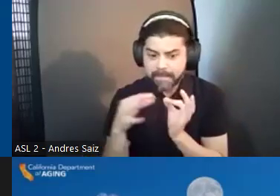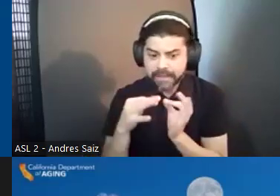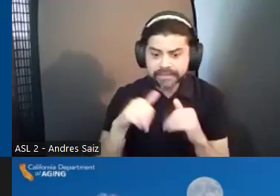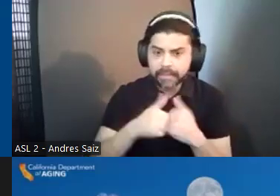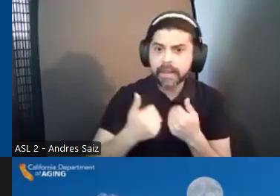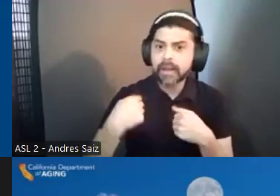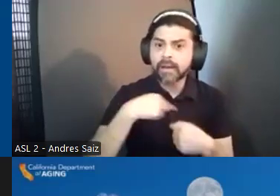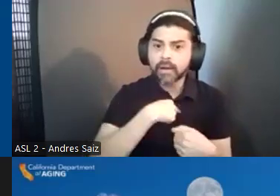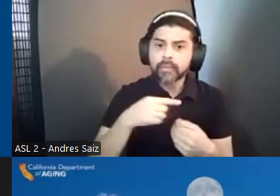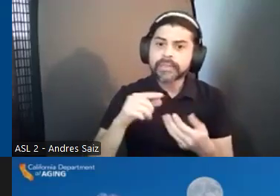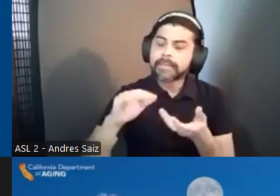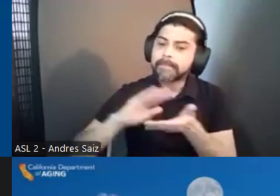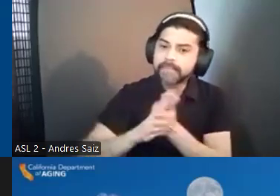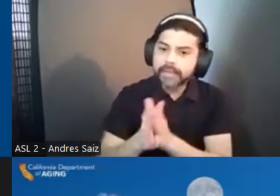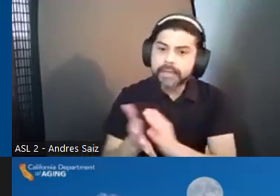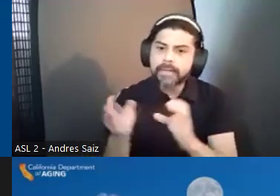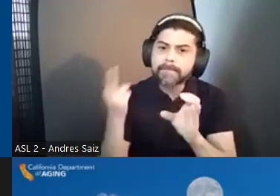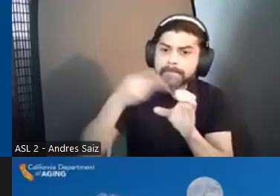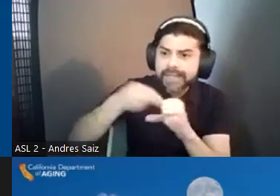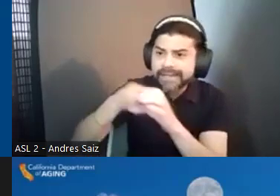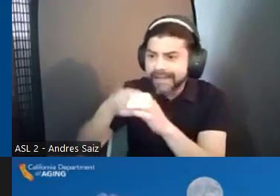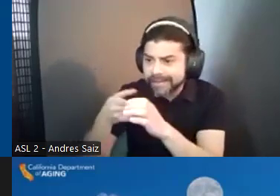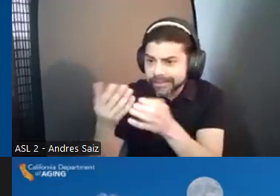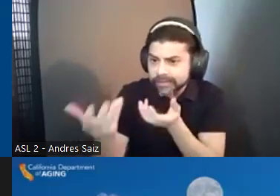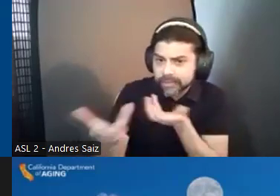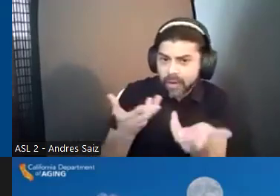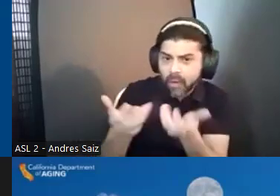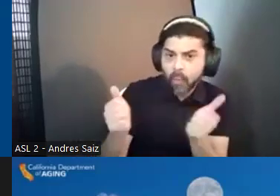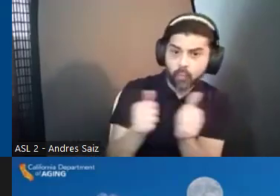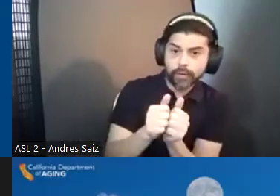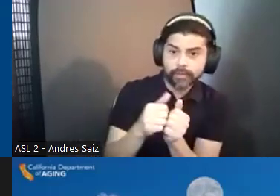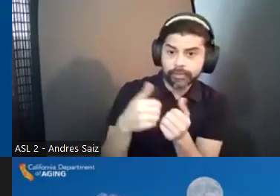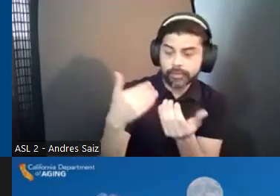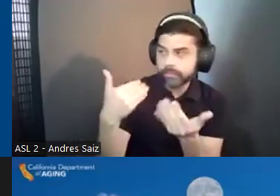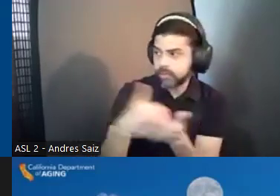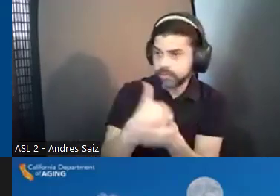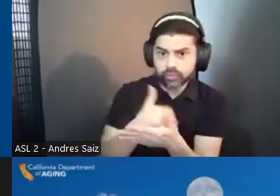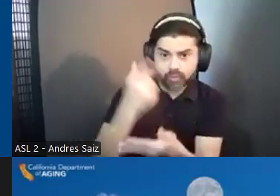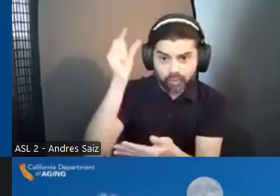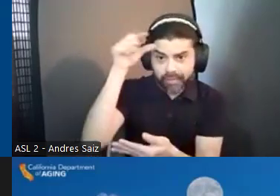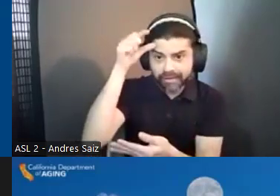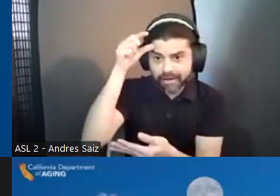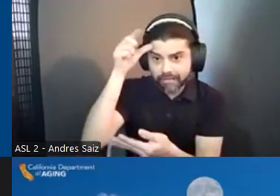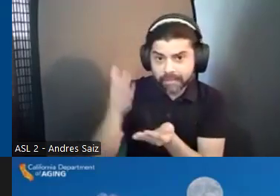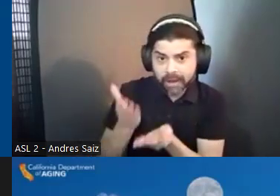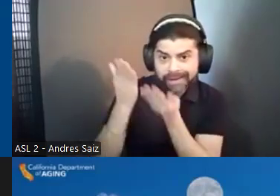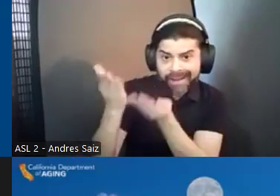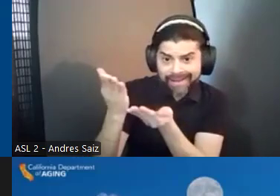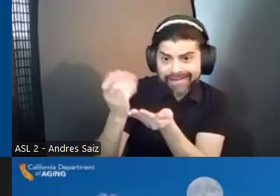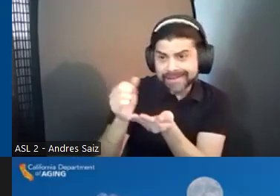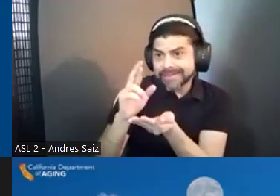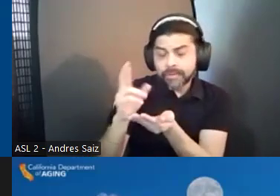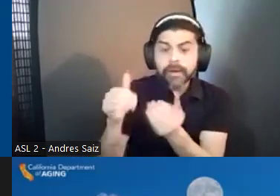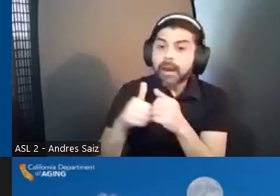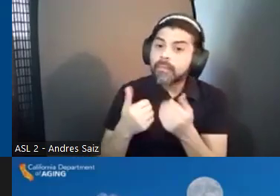during this transition, whether that's with the current candidates or the timing of that, but how do we continue with that education?